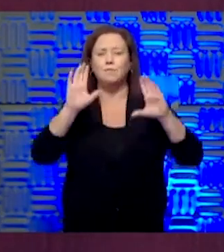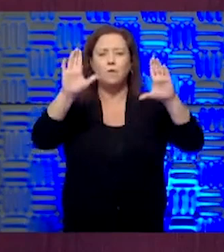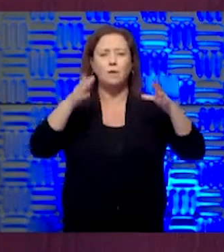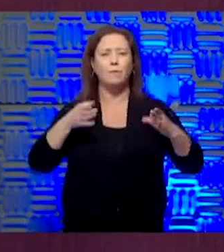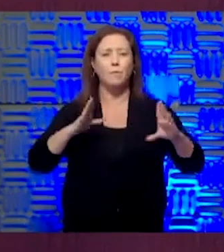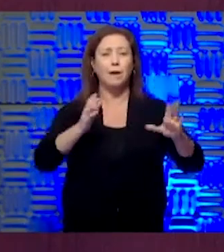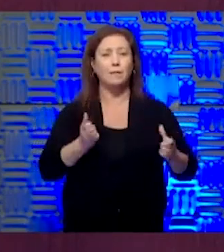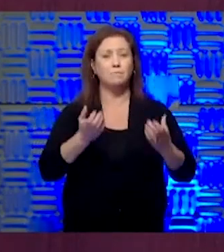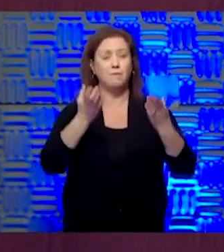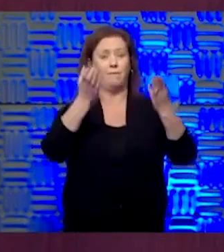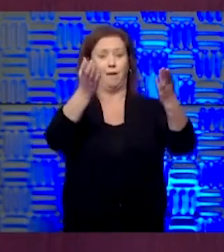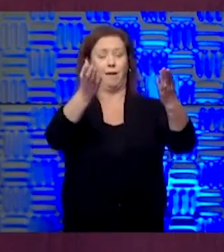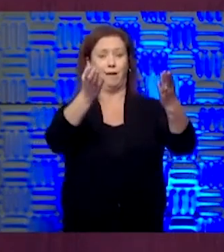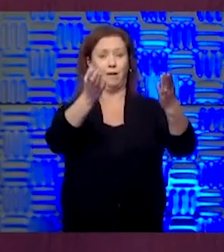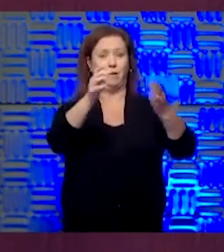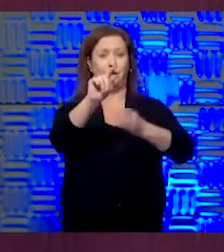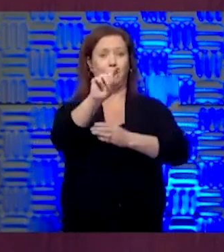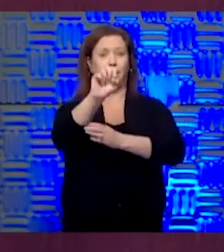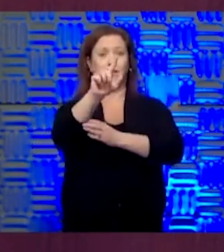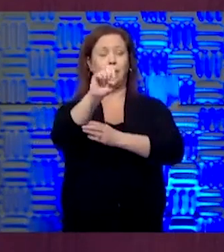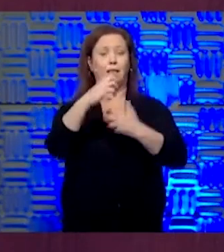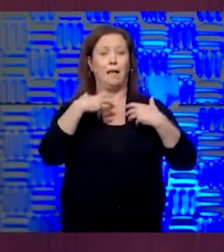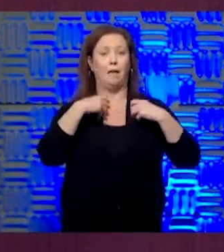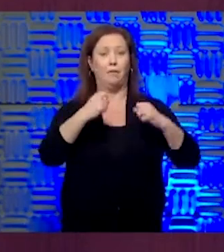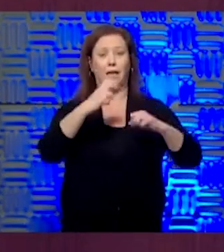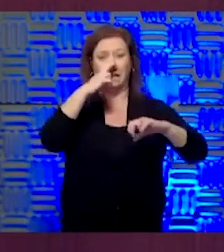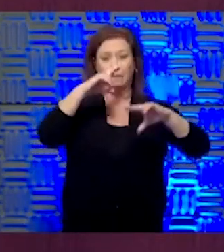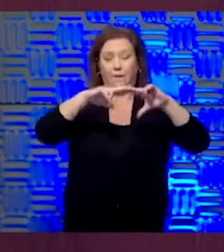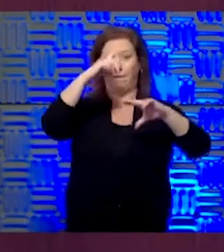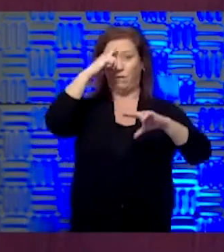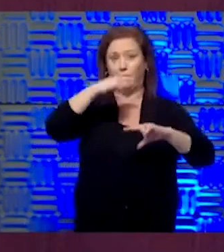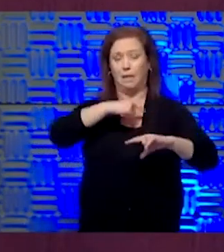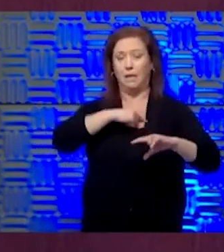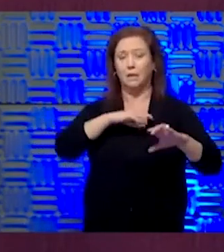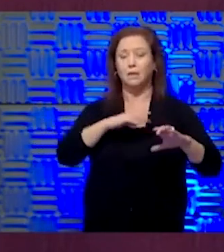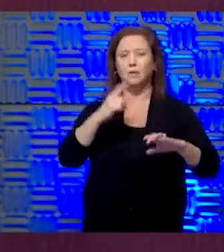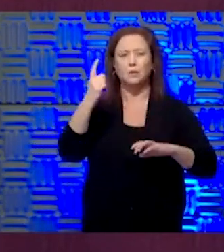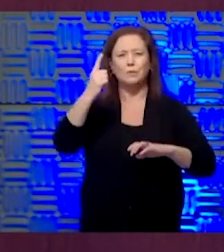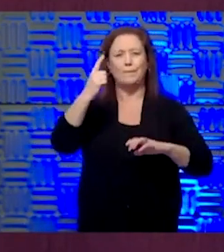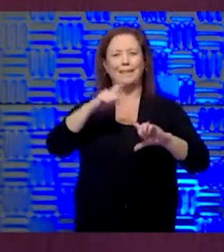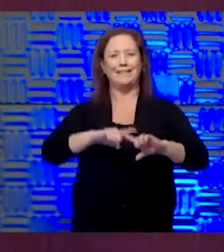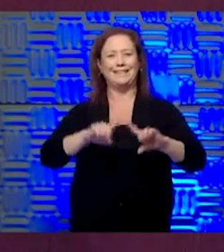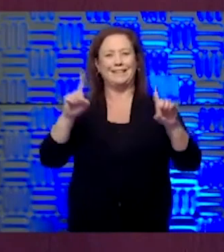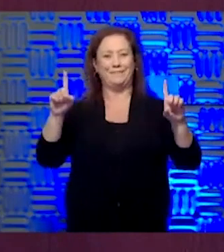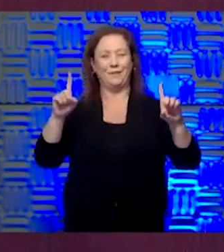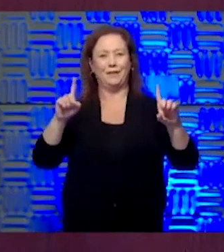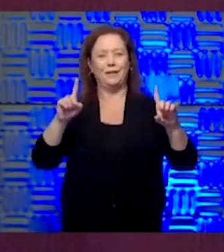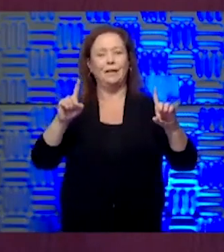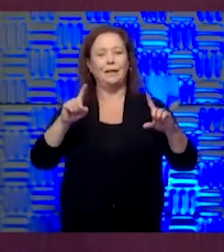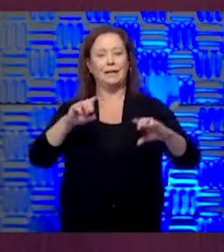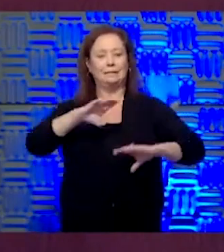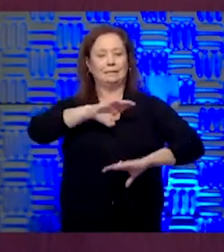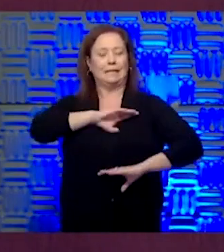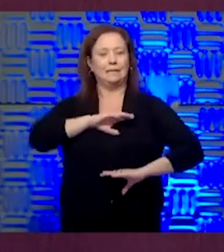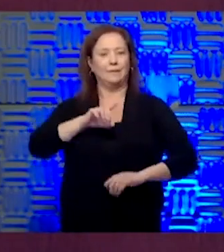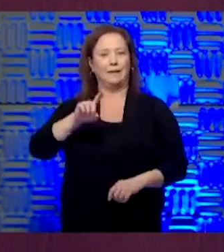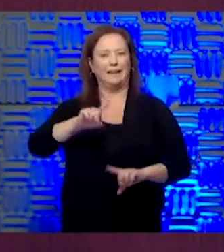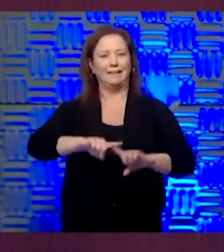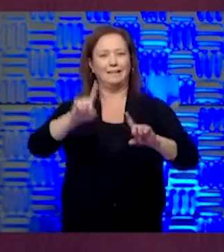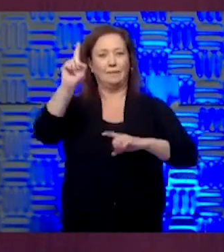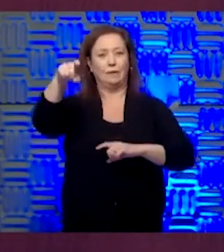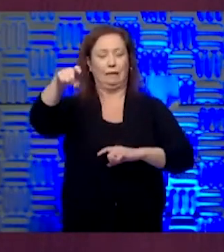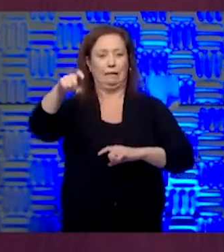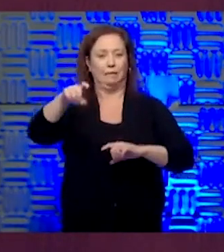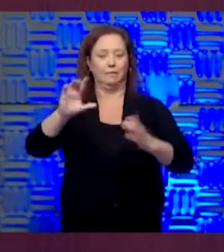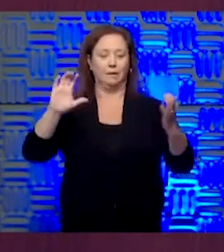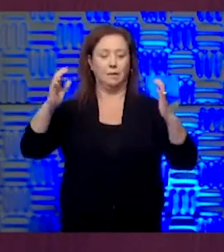and it's a fun outlet for me to be able to do something maybe a little bit different and meet a different need than I might for a person who's just coming into